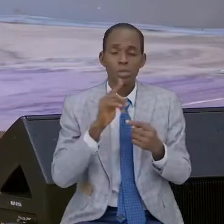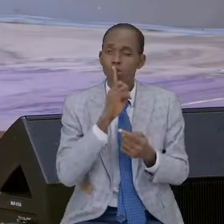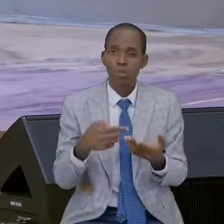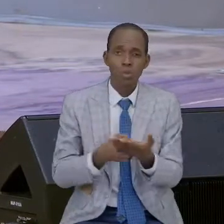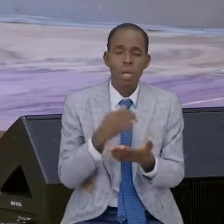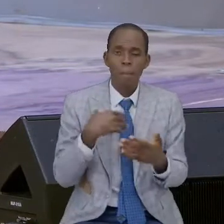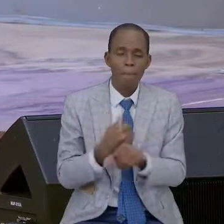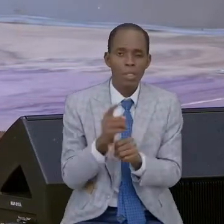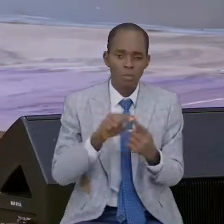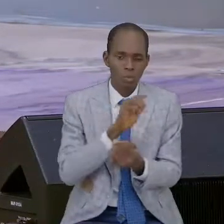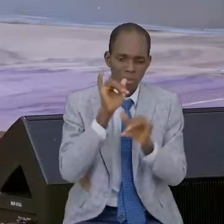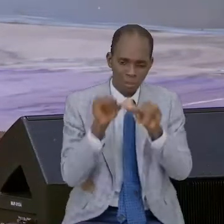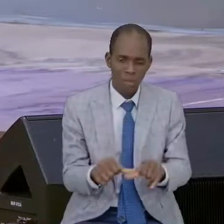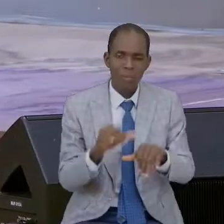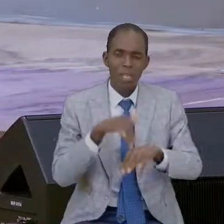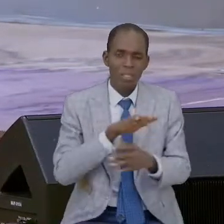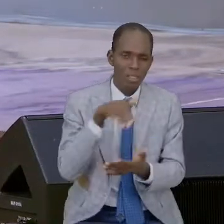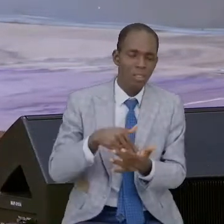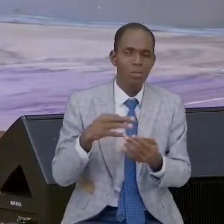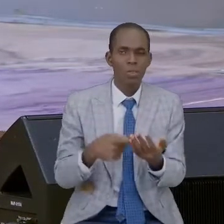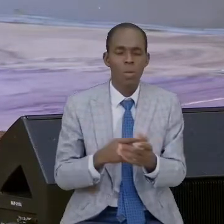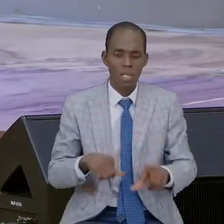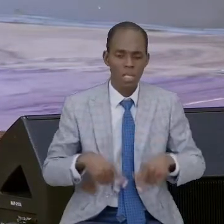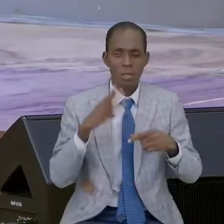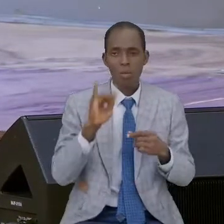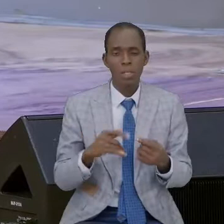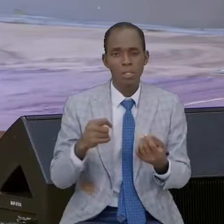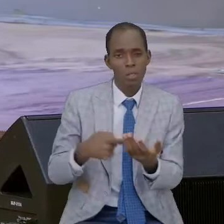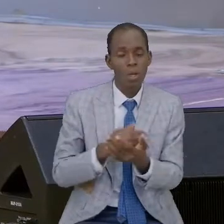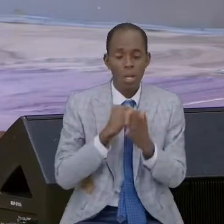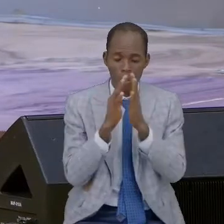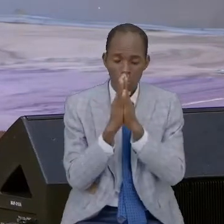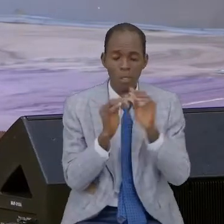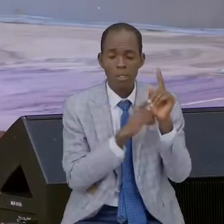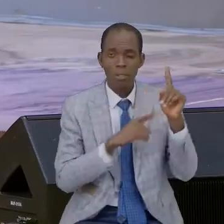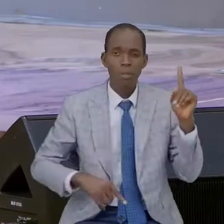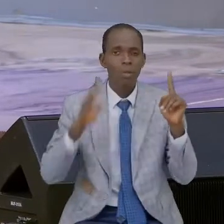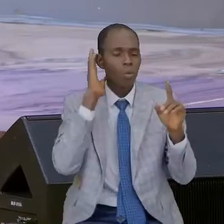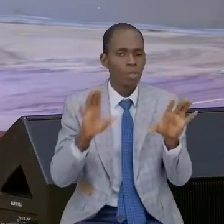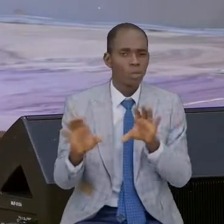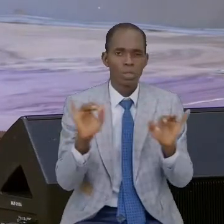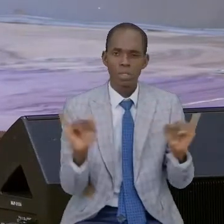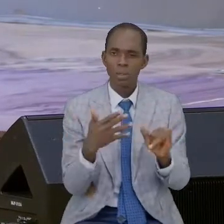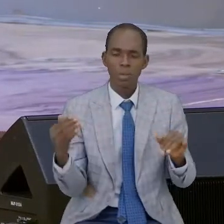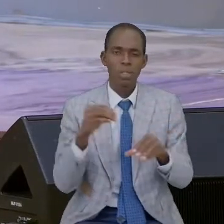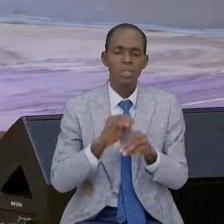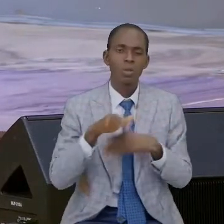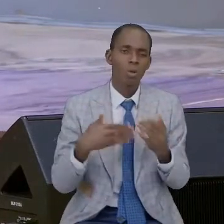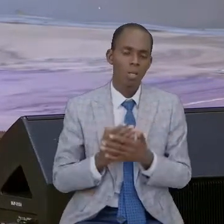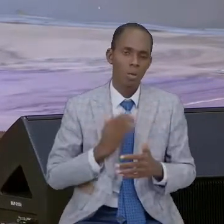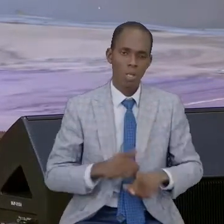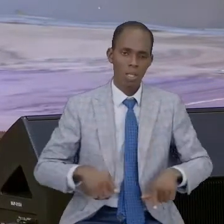very center of the gospel and live by the gospel. I pray the Lord will do the same thing in every one of our